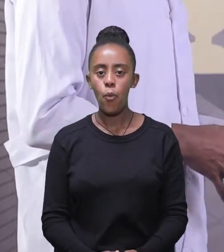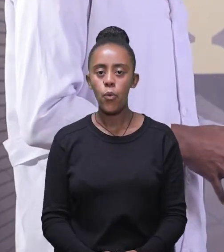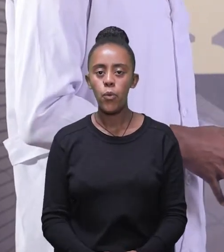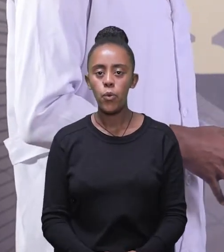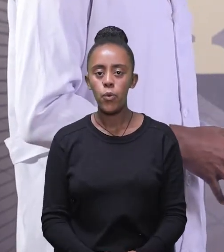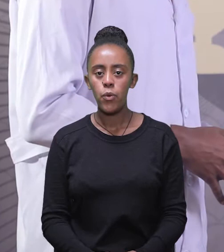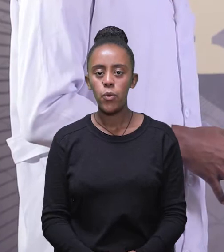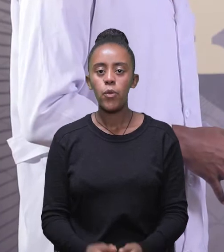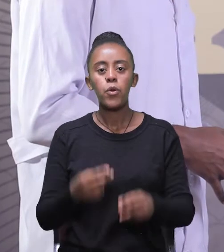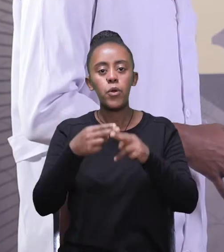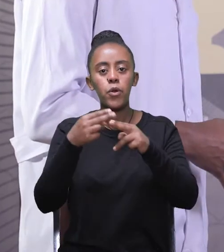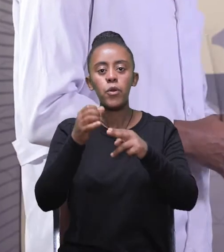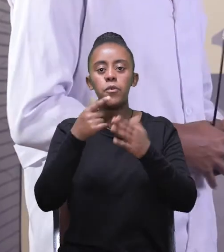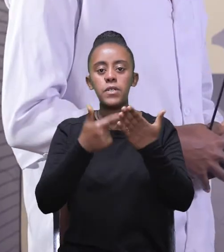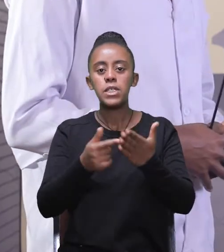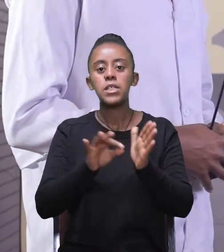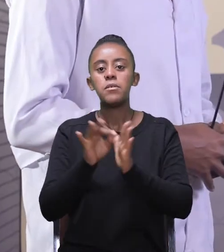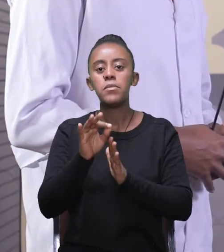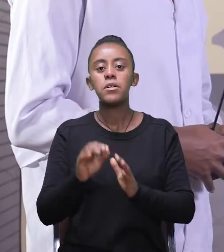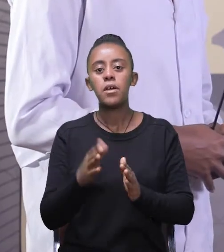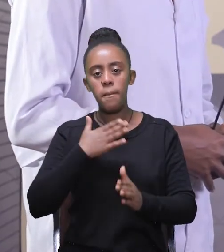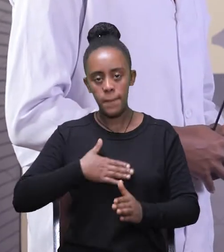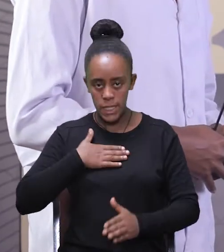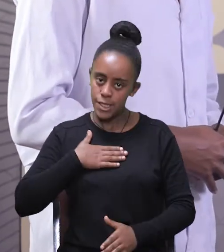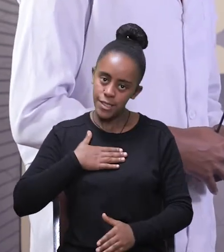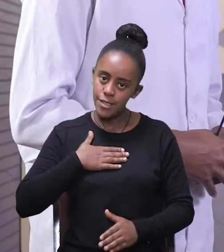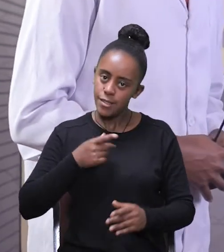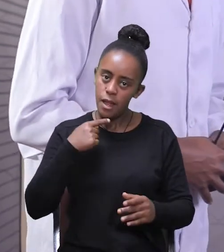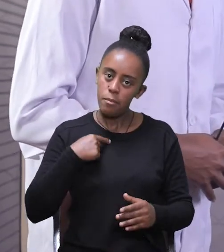What is the name of this number? Please